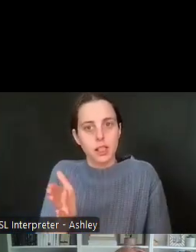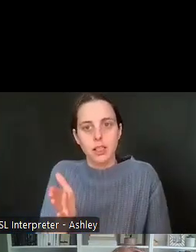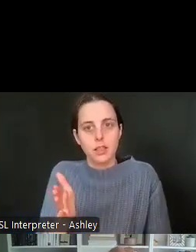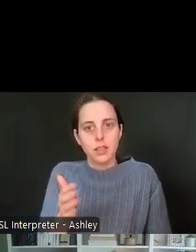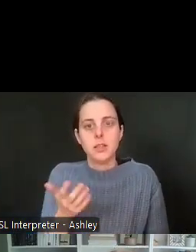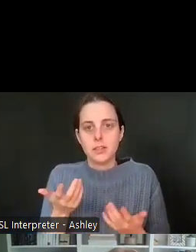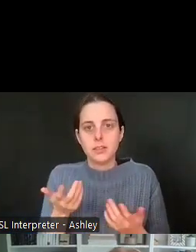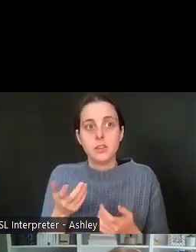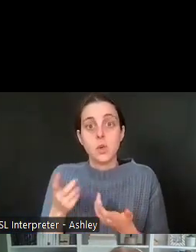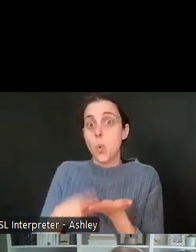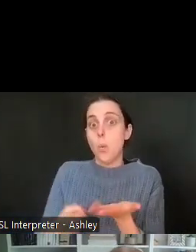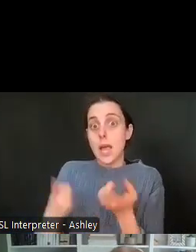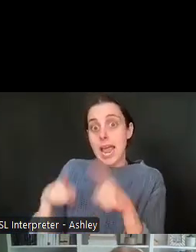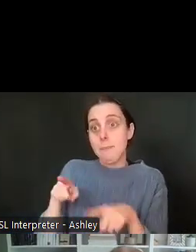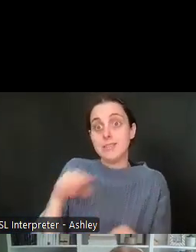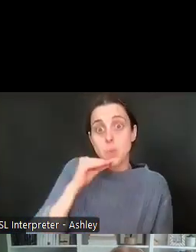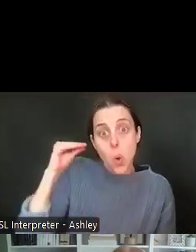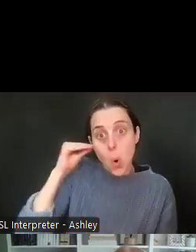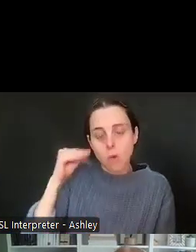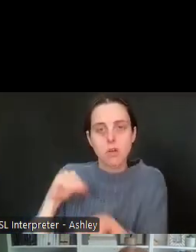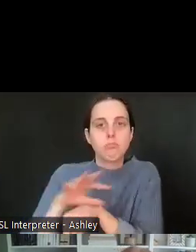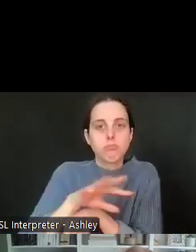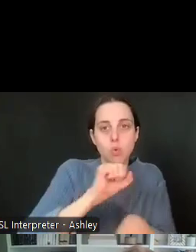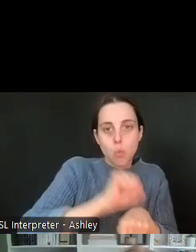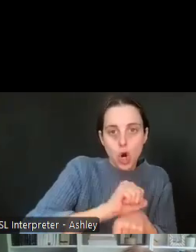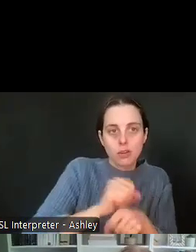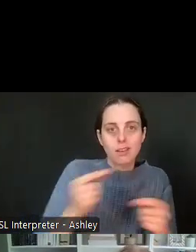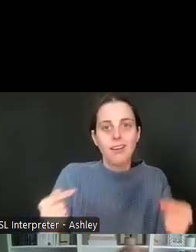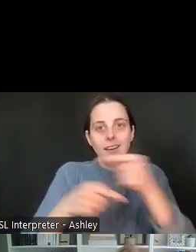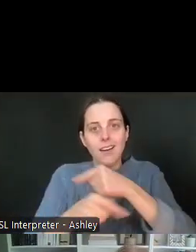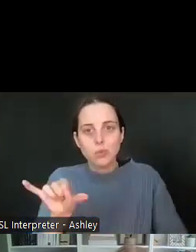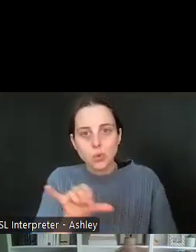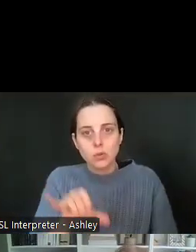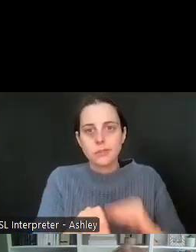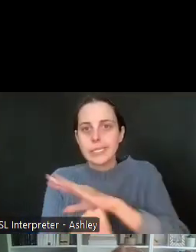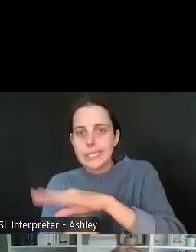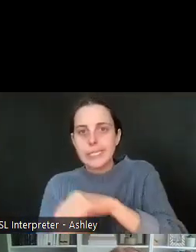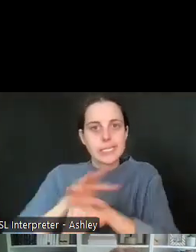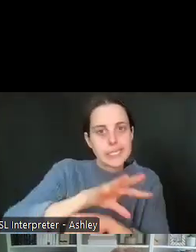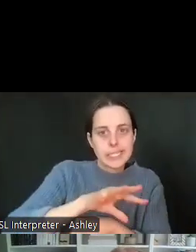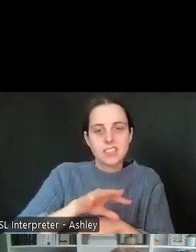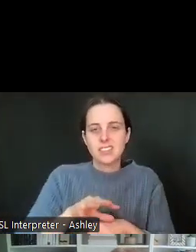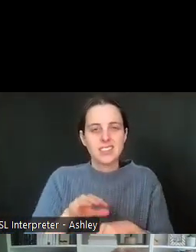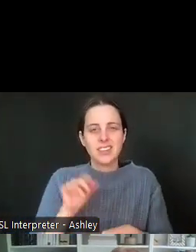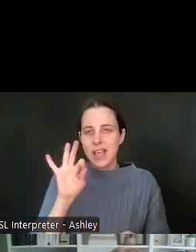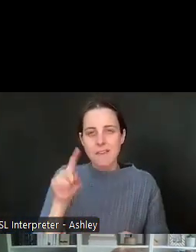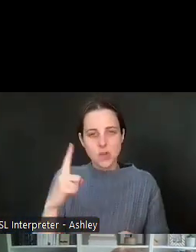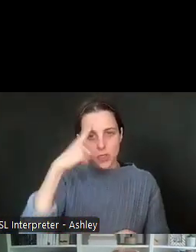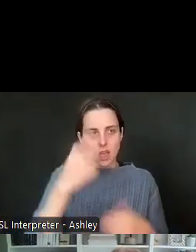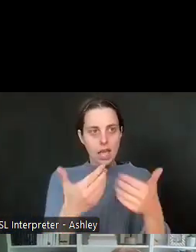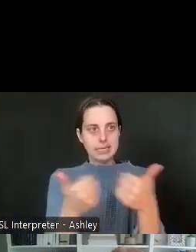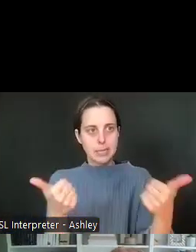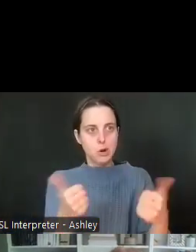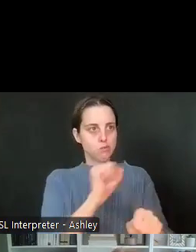work impacts how we're doing at home. This old compartmentalized way of thinking is just not